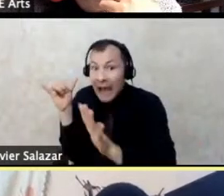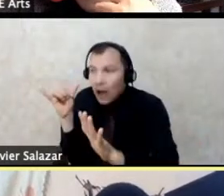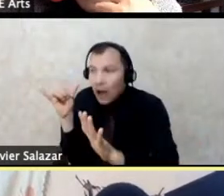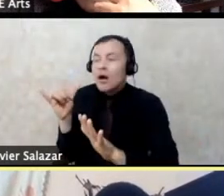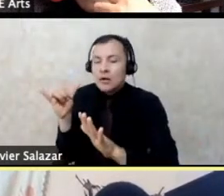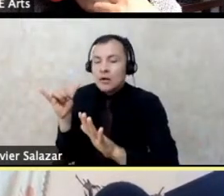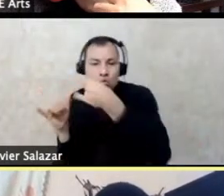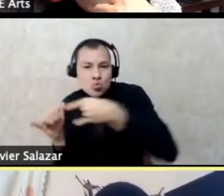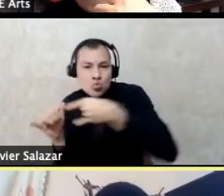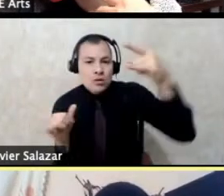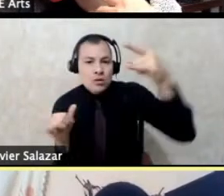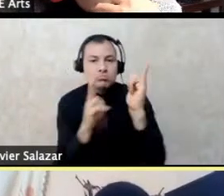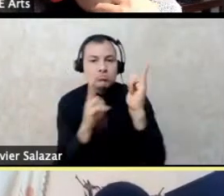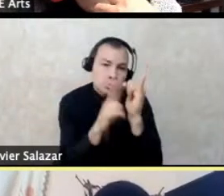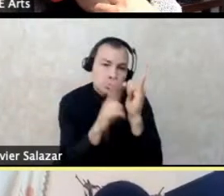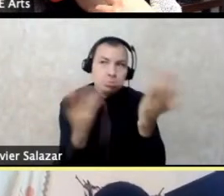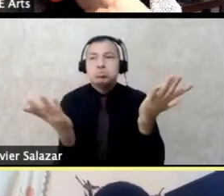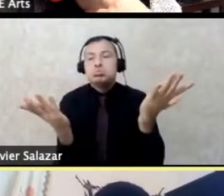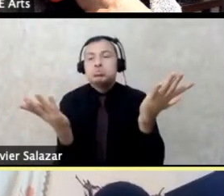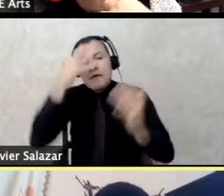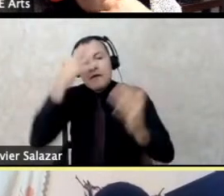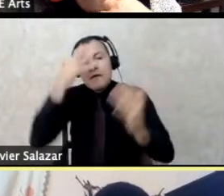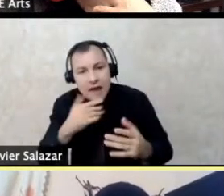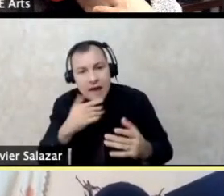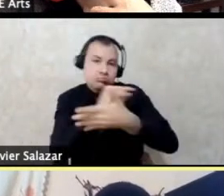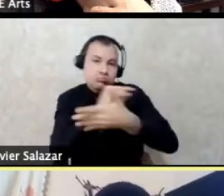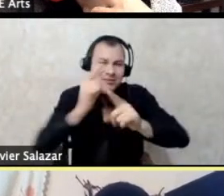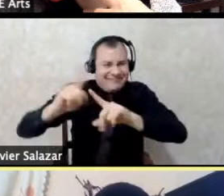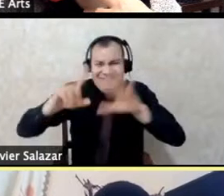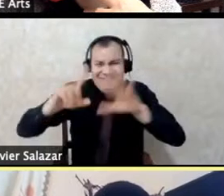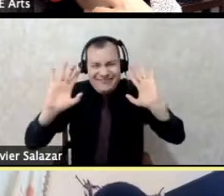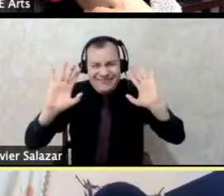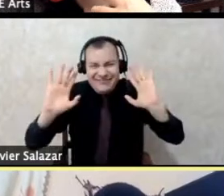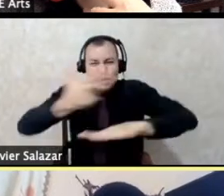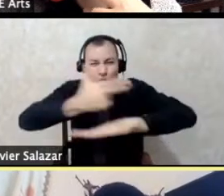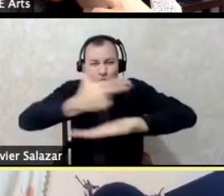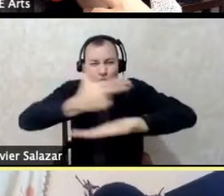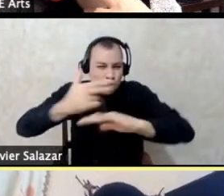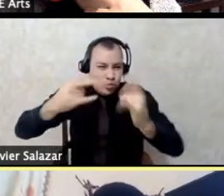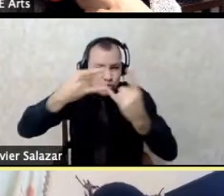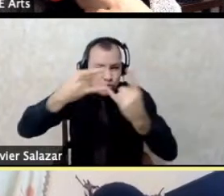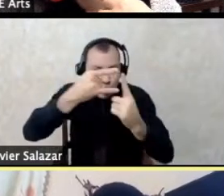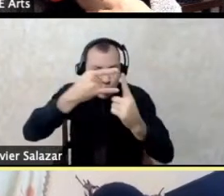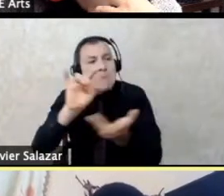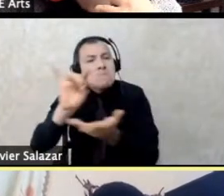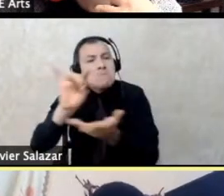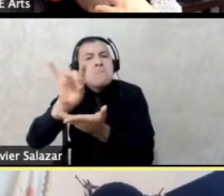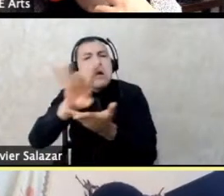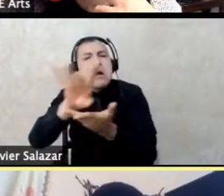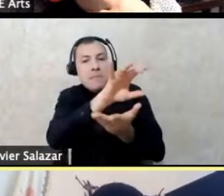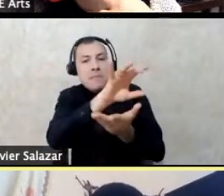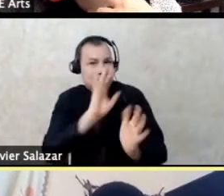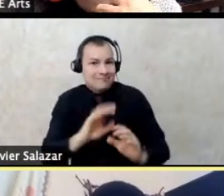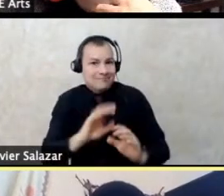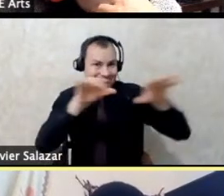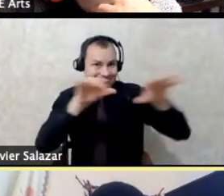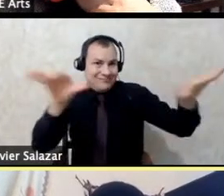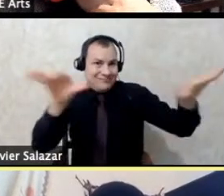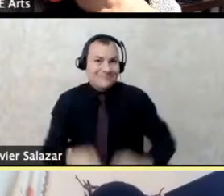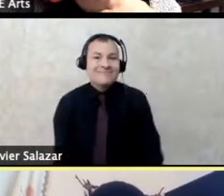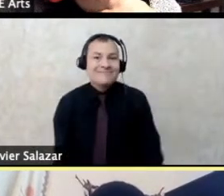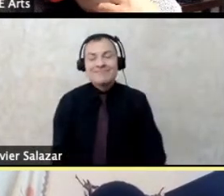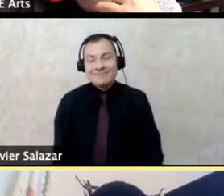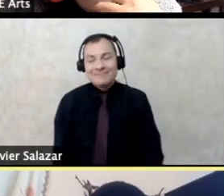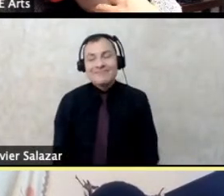public space with the audience there with you, you feel the connection. But here we are, we just put something on Facebook